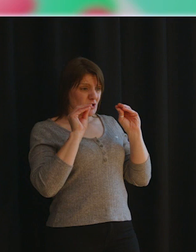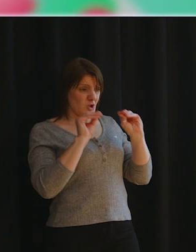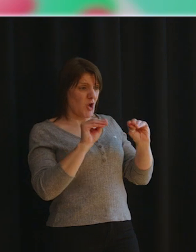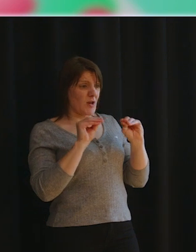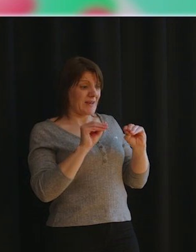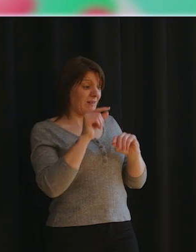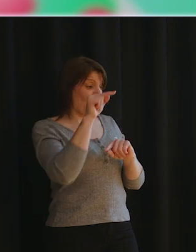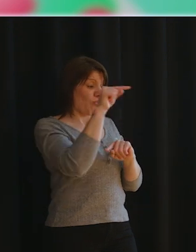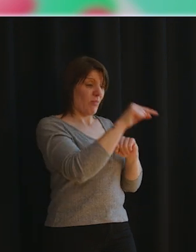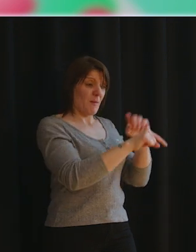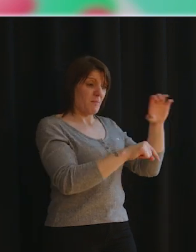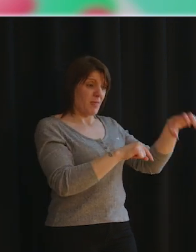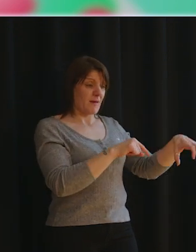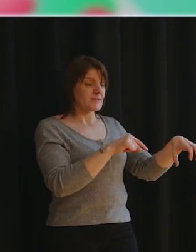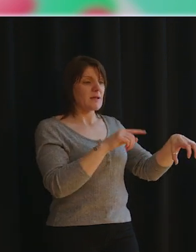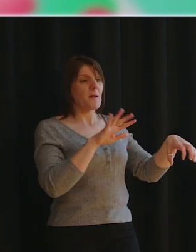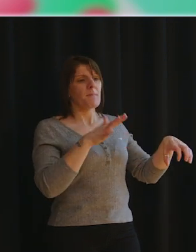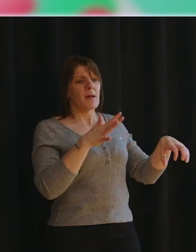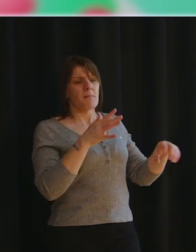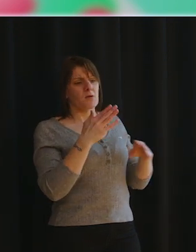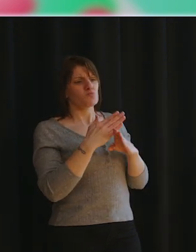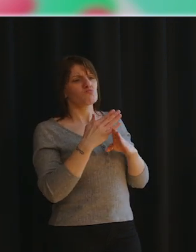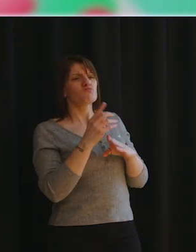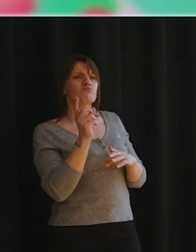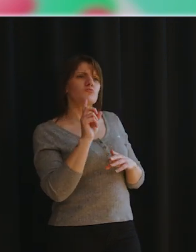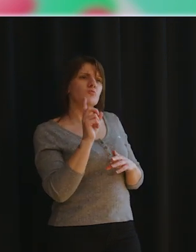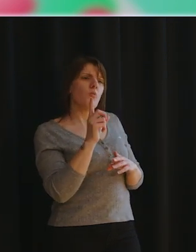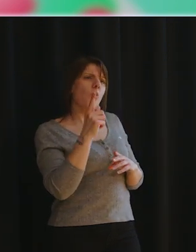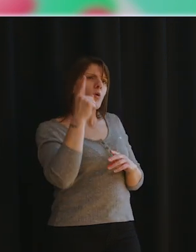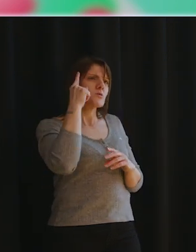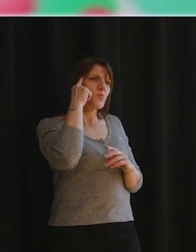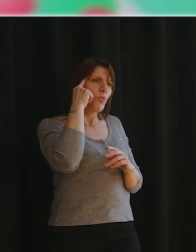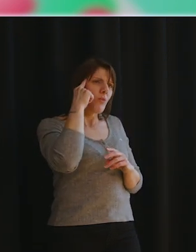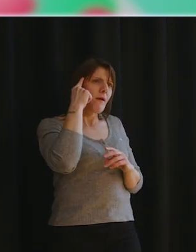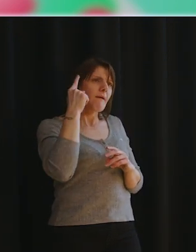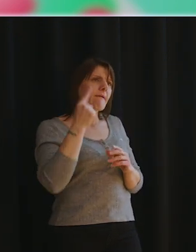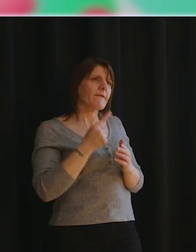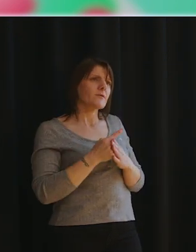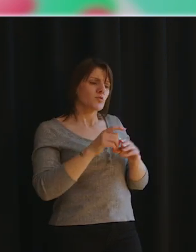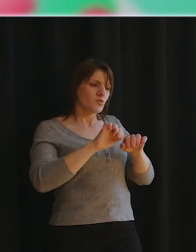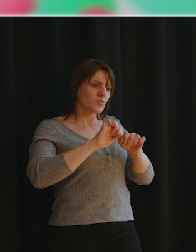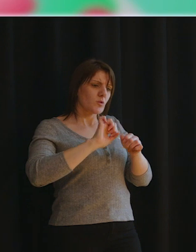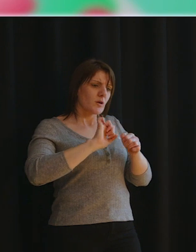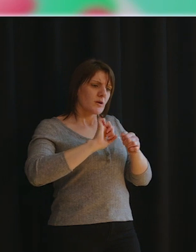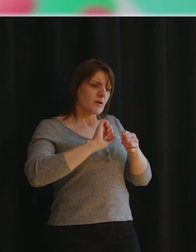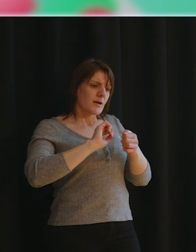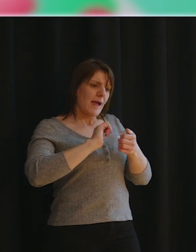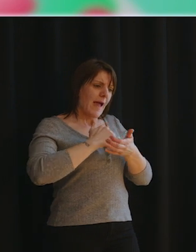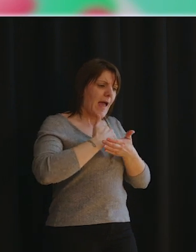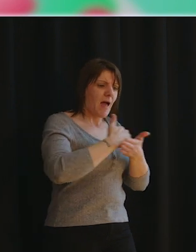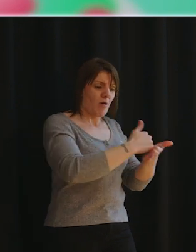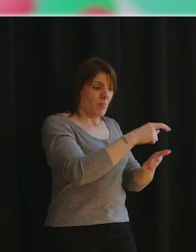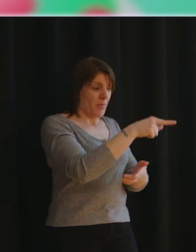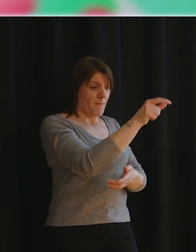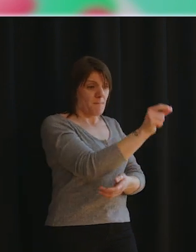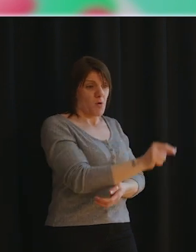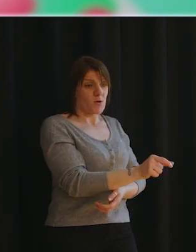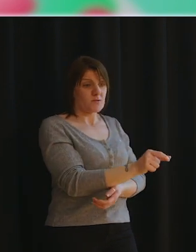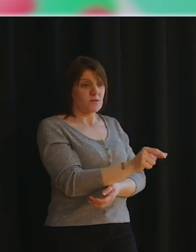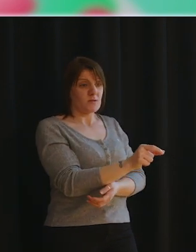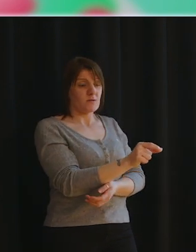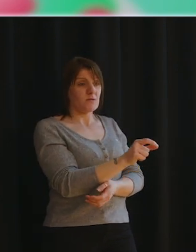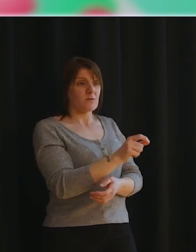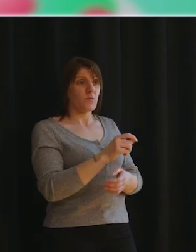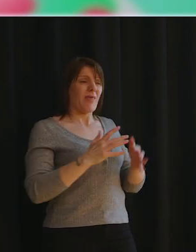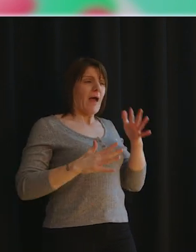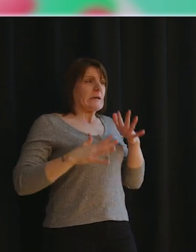uncertainty about what the individual is going to be feeling? And this involves thinking about the